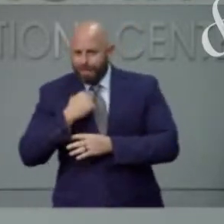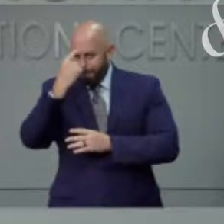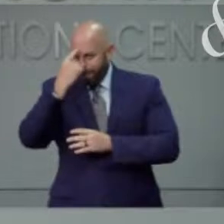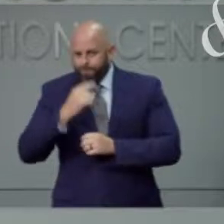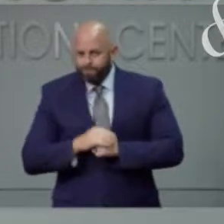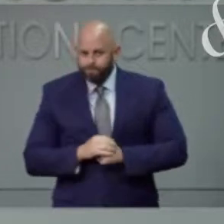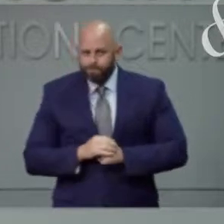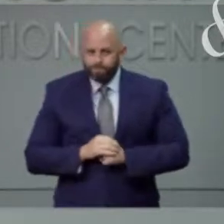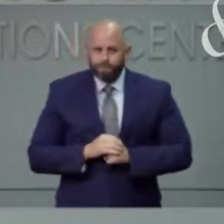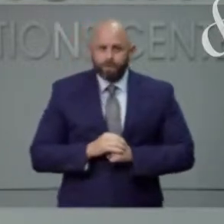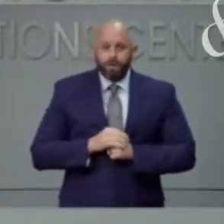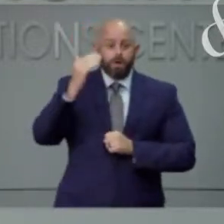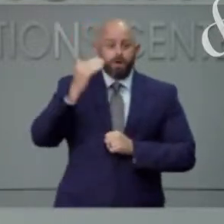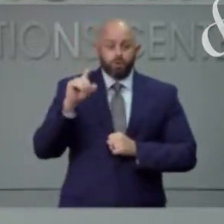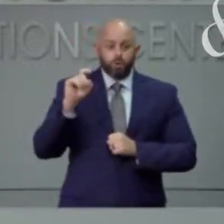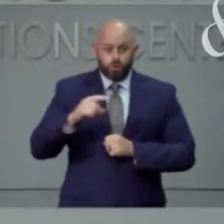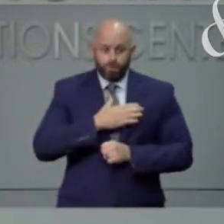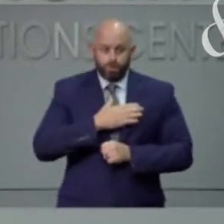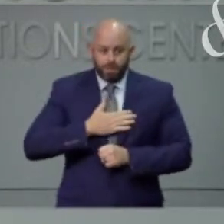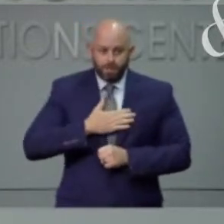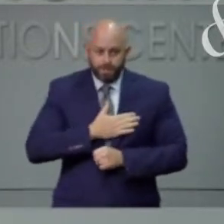Next question, please.